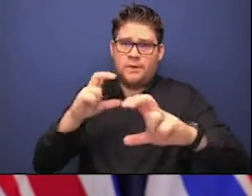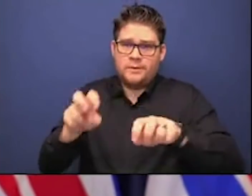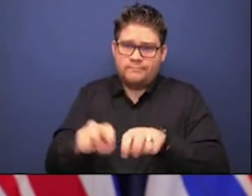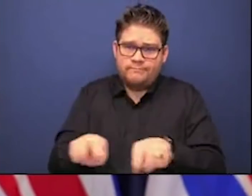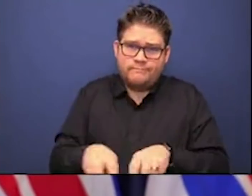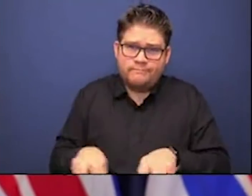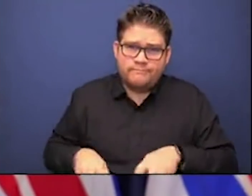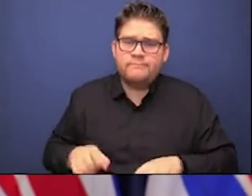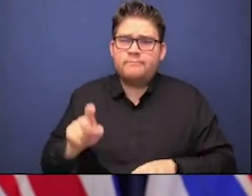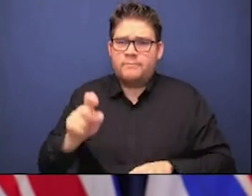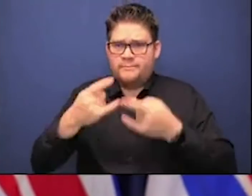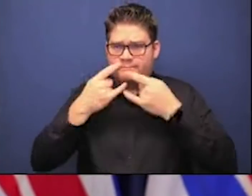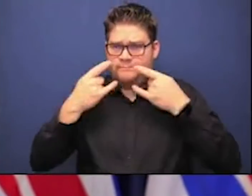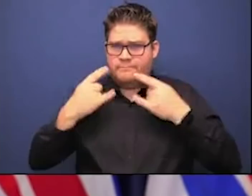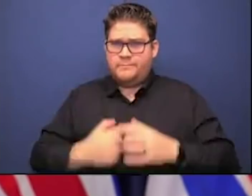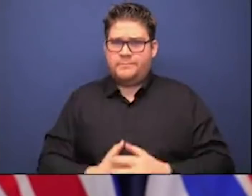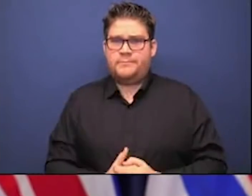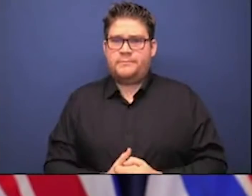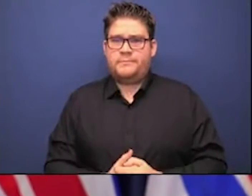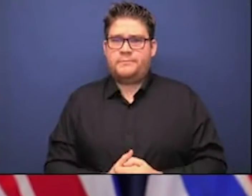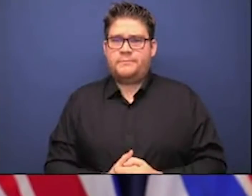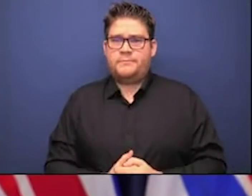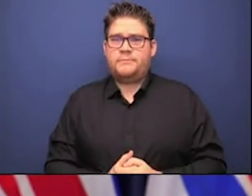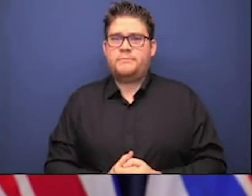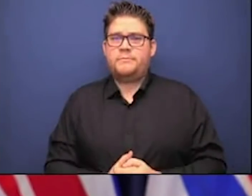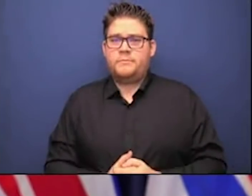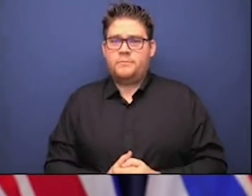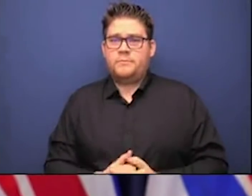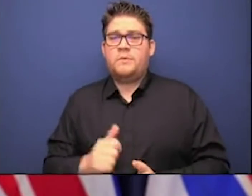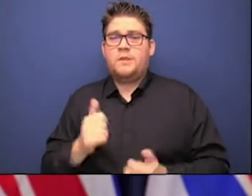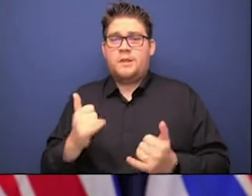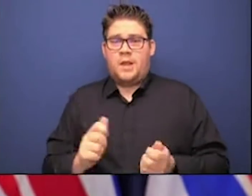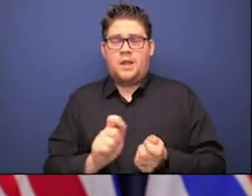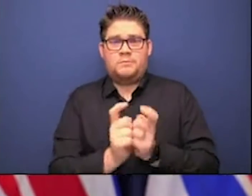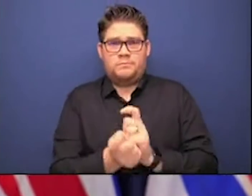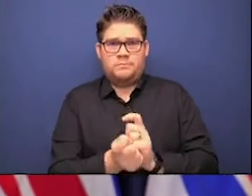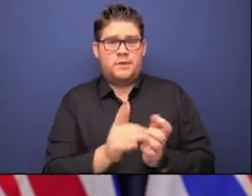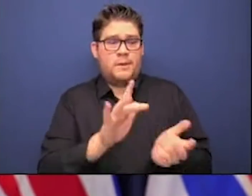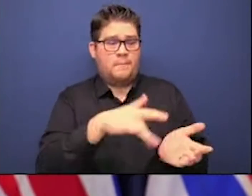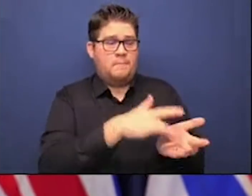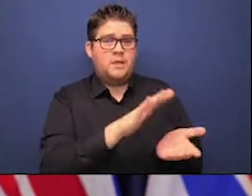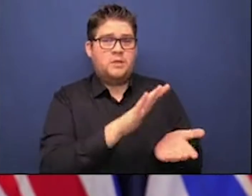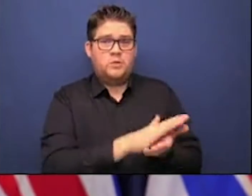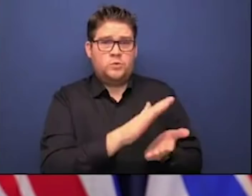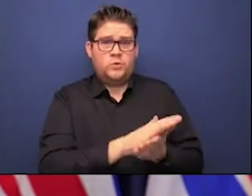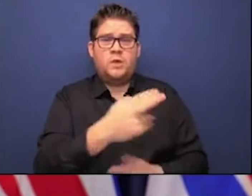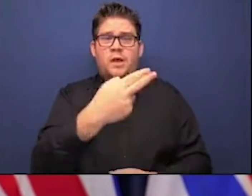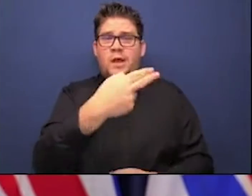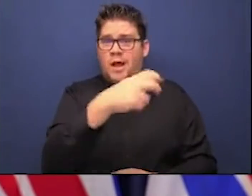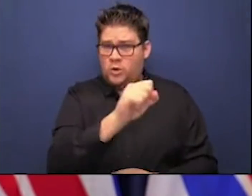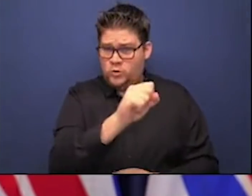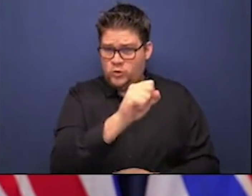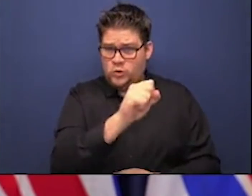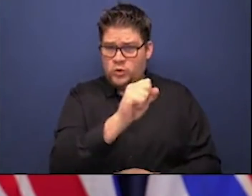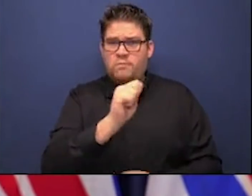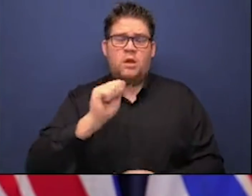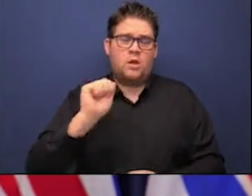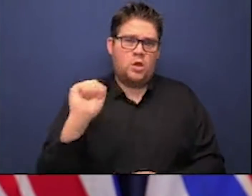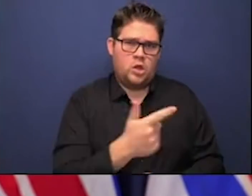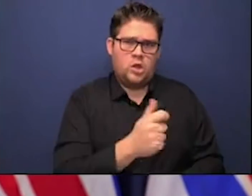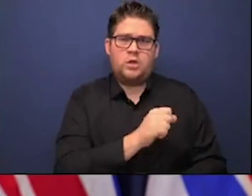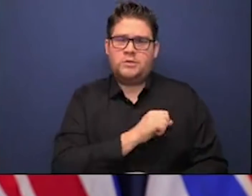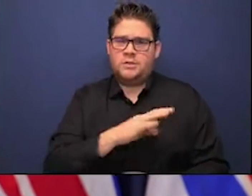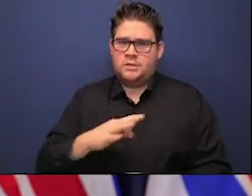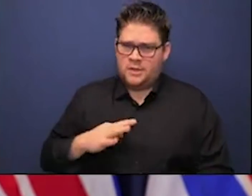now require all middle and secondary school students, as well as all staff throughout K-12,